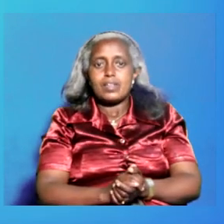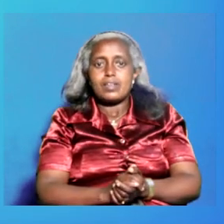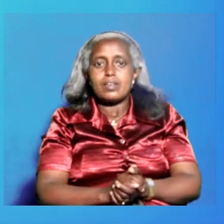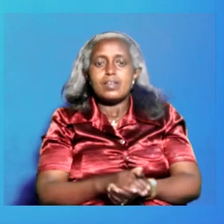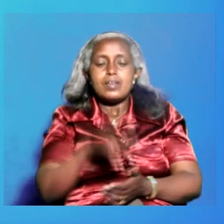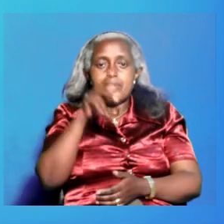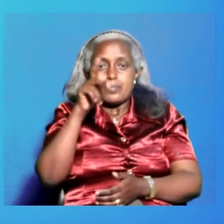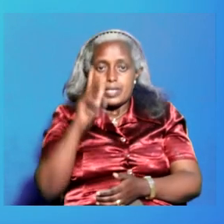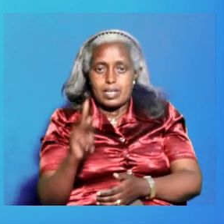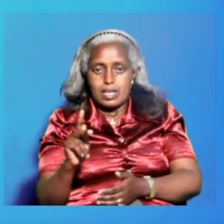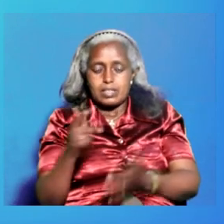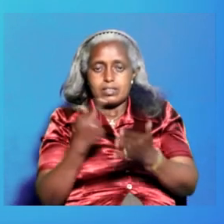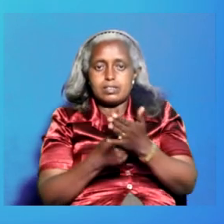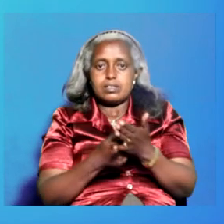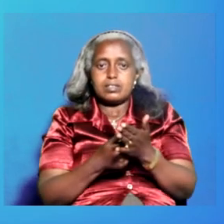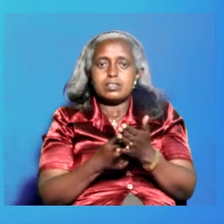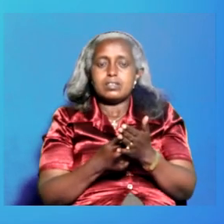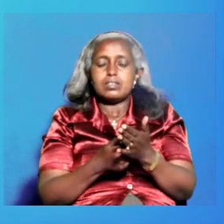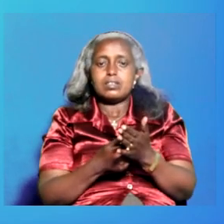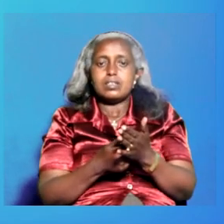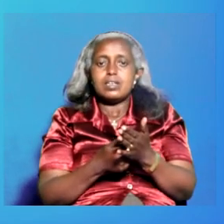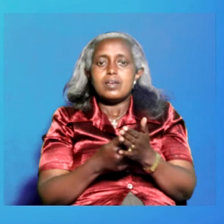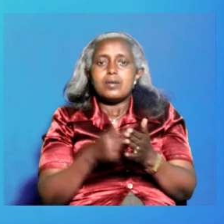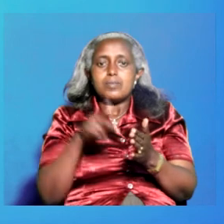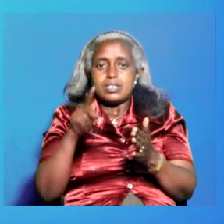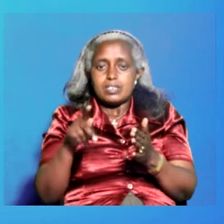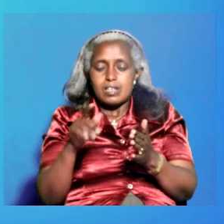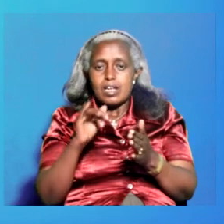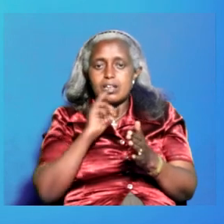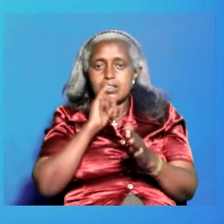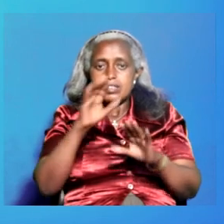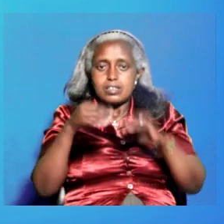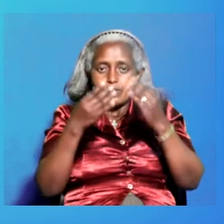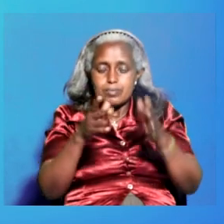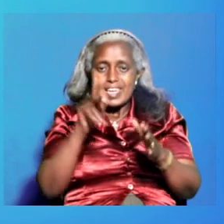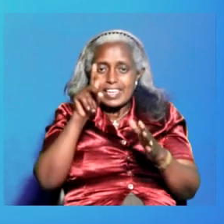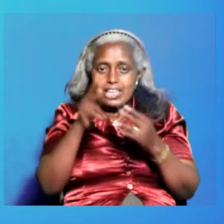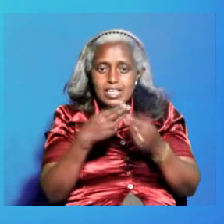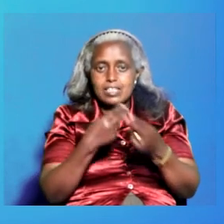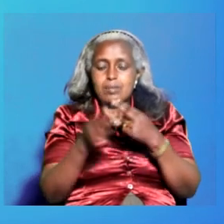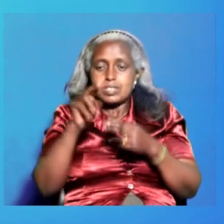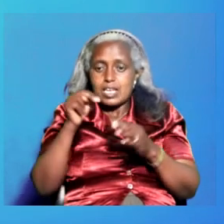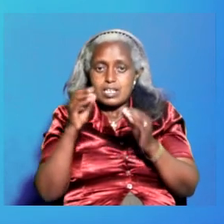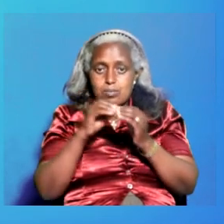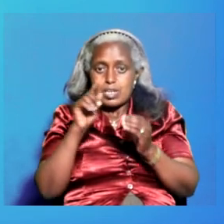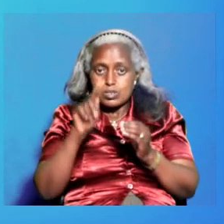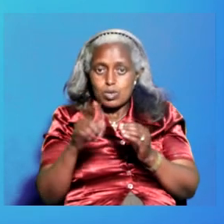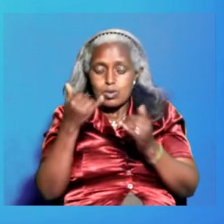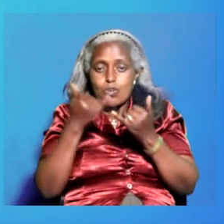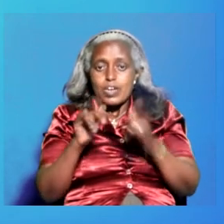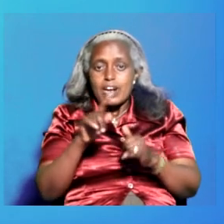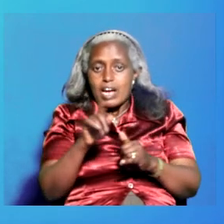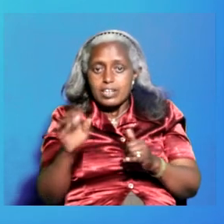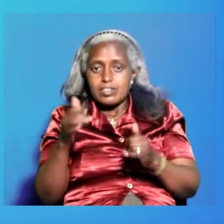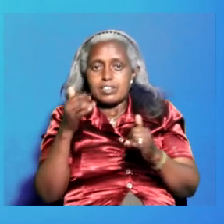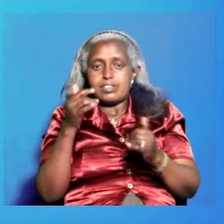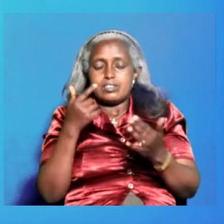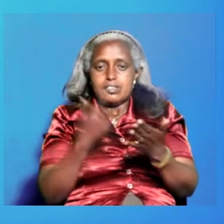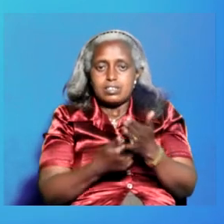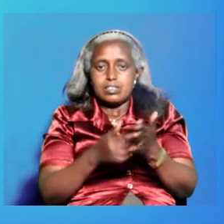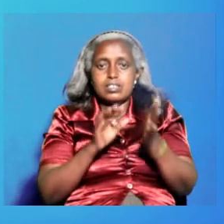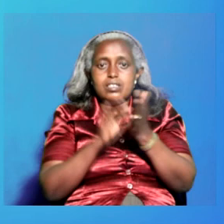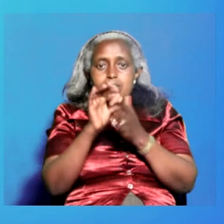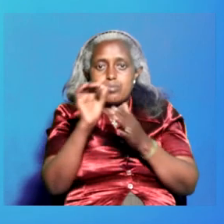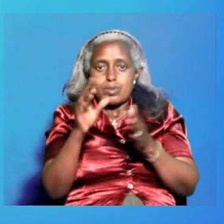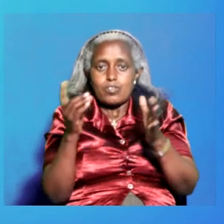PK, the case percentile, is given by K times N plus 1 over hundreds item if the number